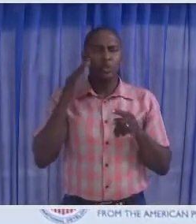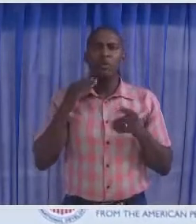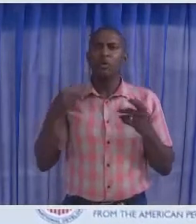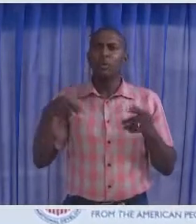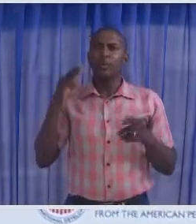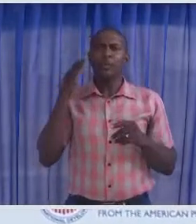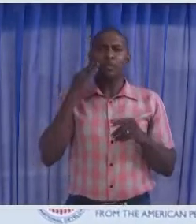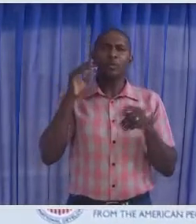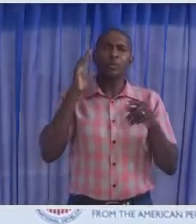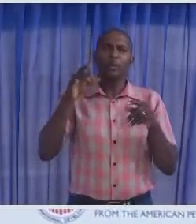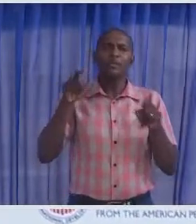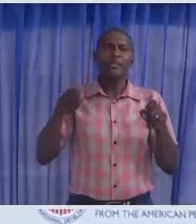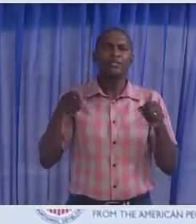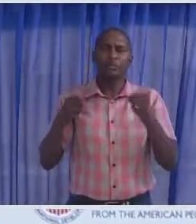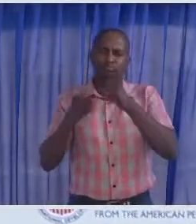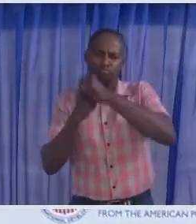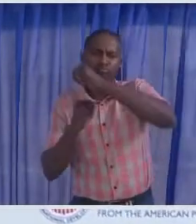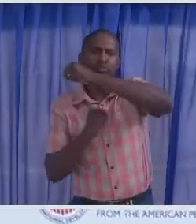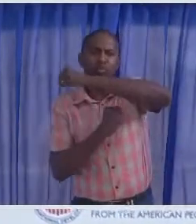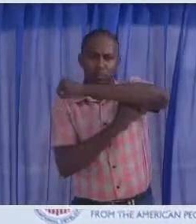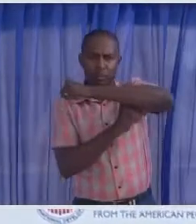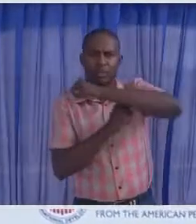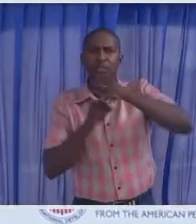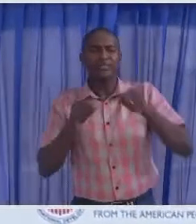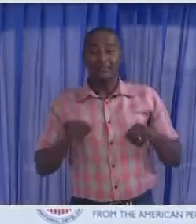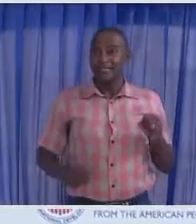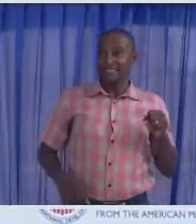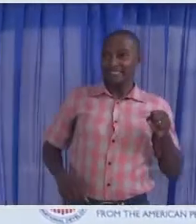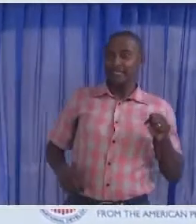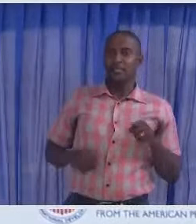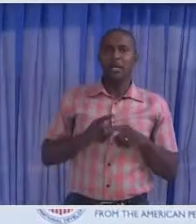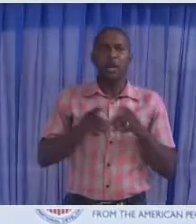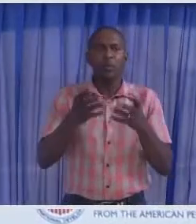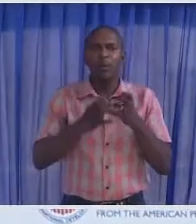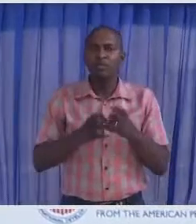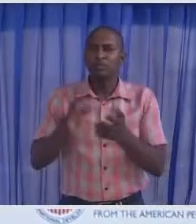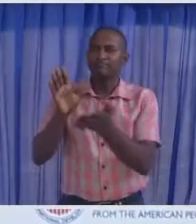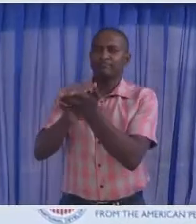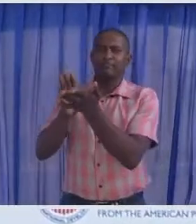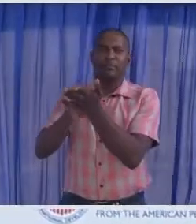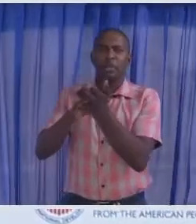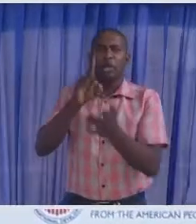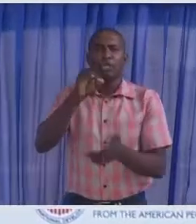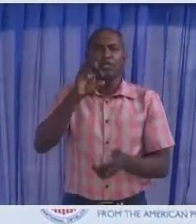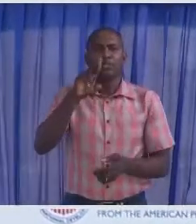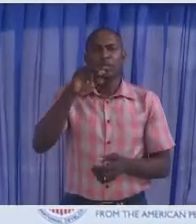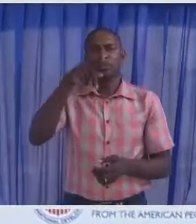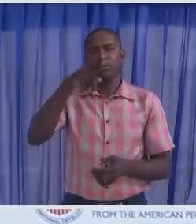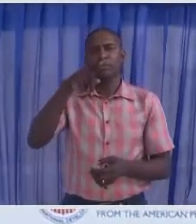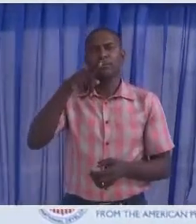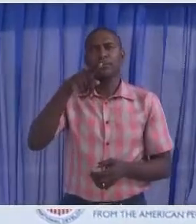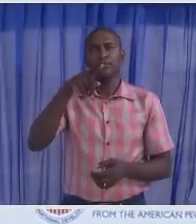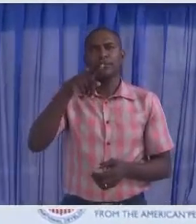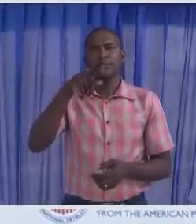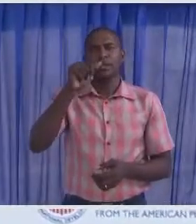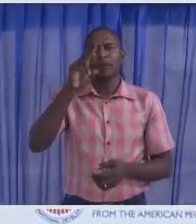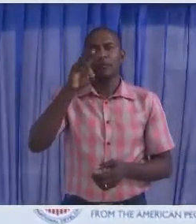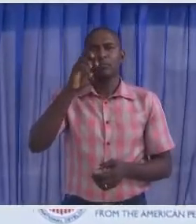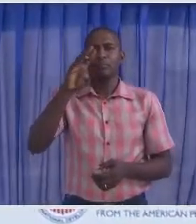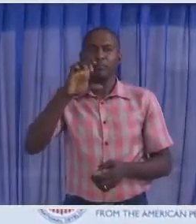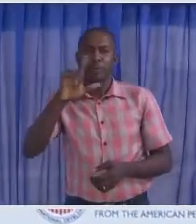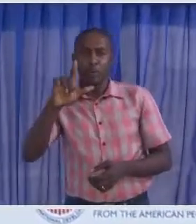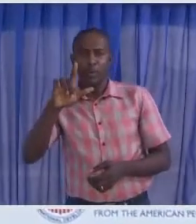of scaffolding. Yes. And I just want to applaud Dr. Powell Wilson, because she has really been providing